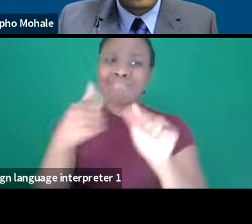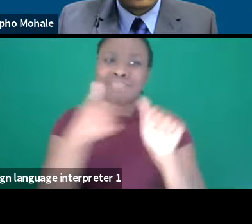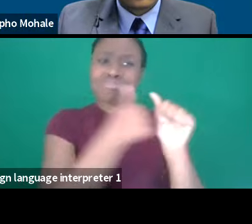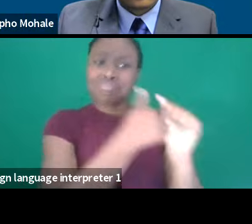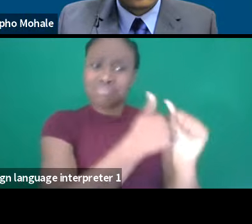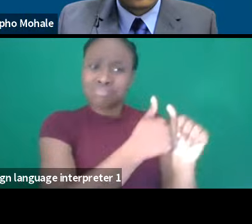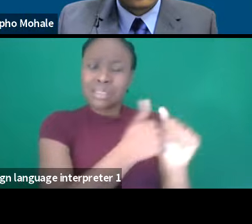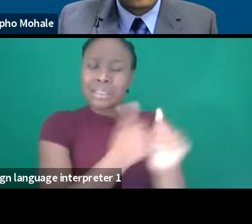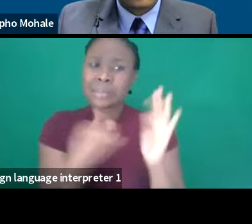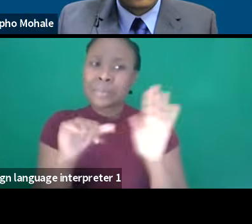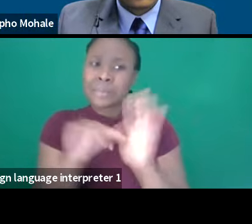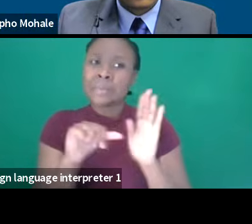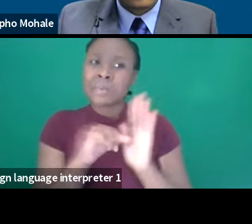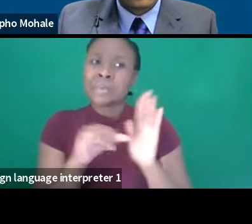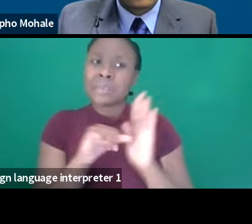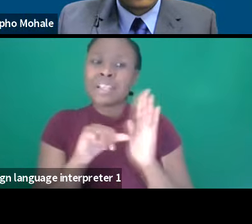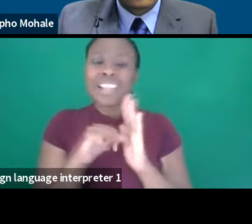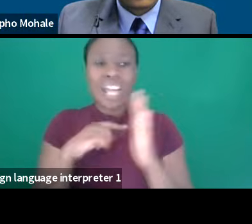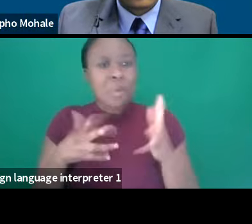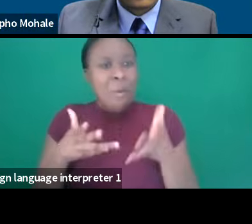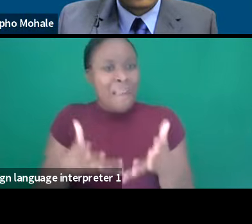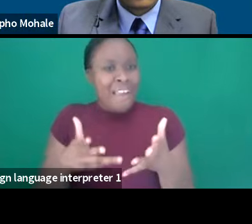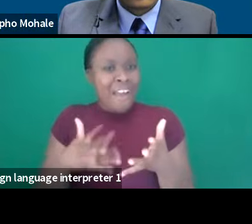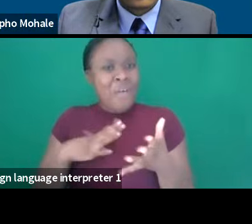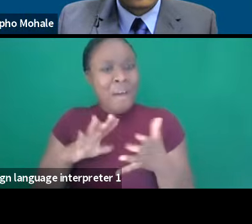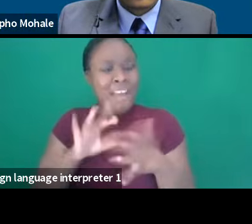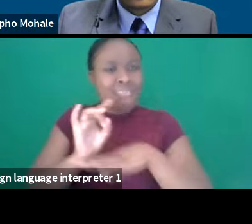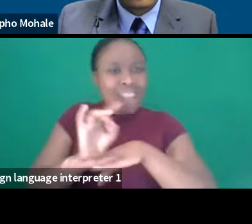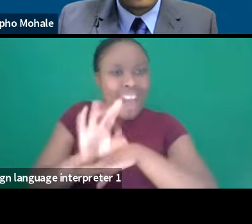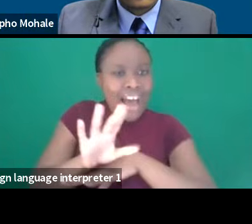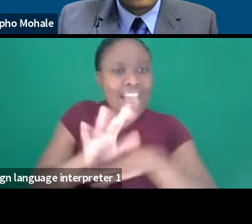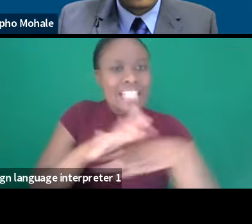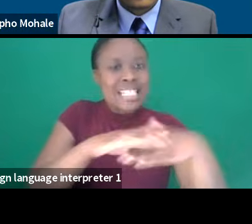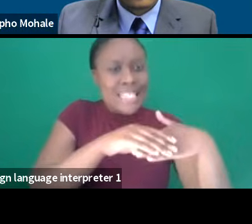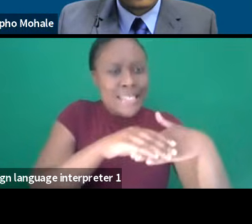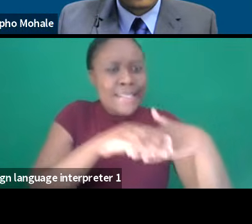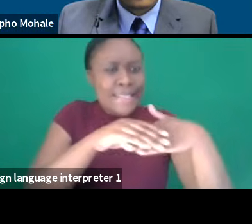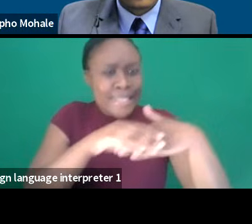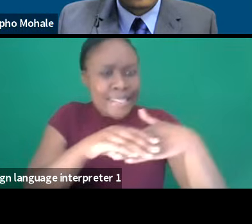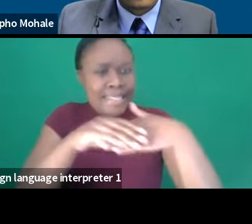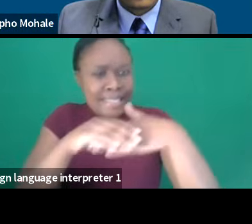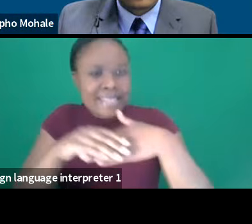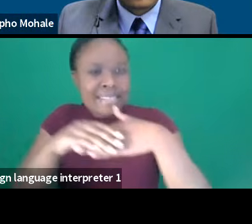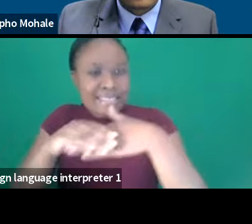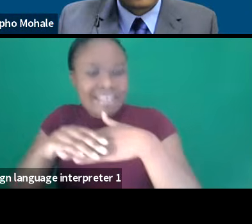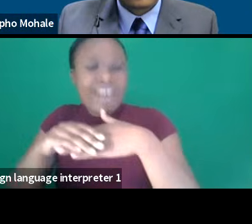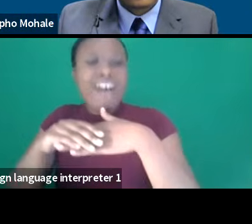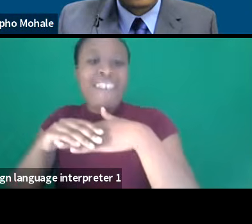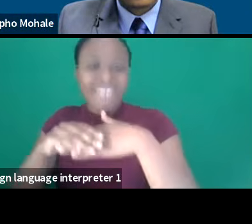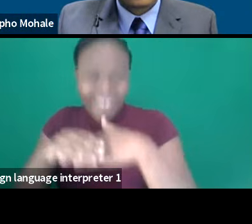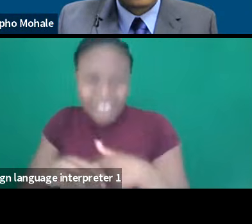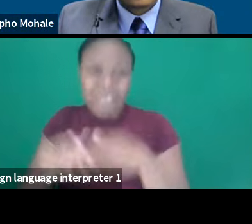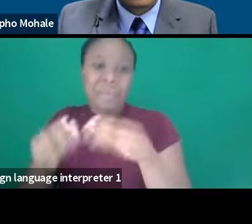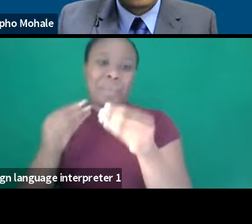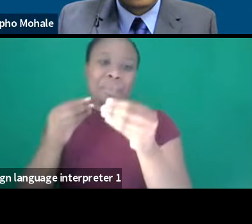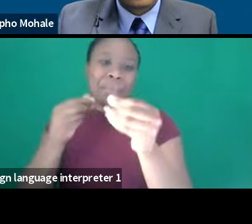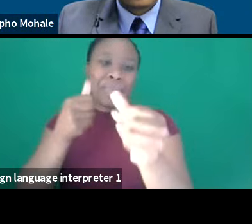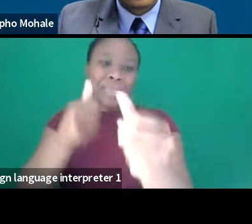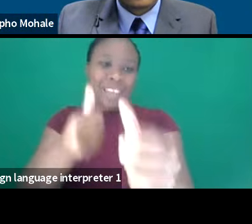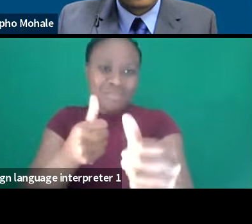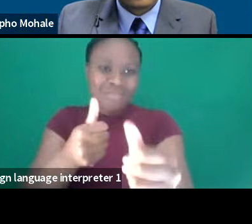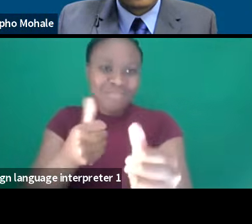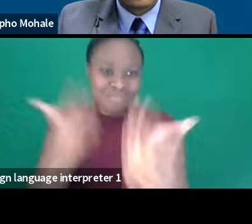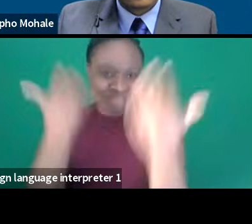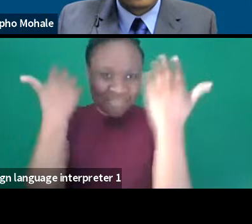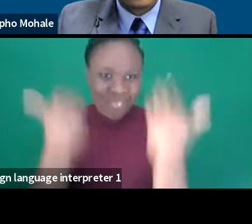are here tonight, to give you all the information so that you can be able to complete those returns for you. I need to